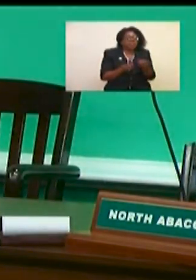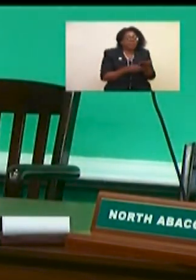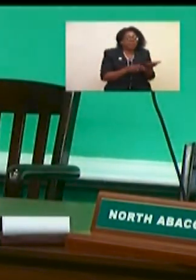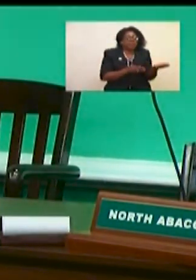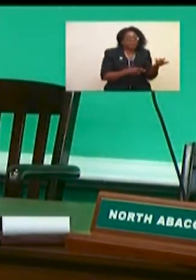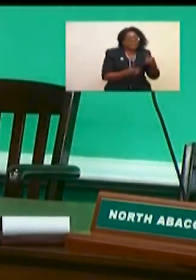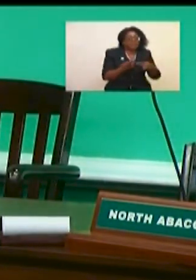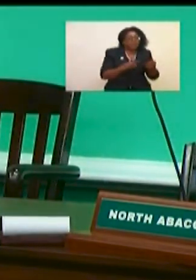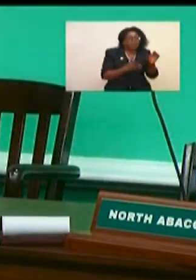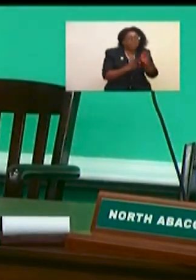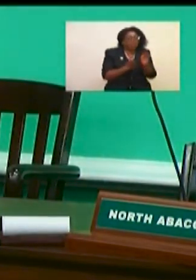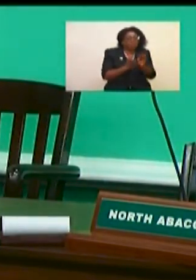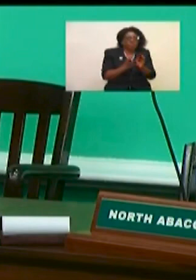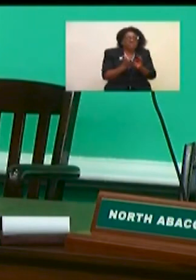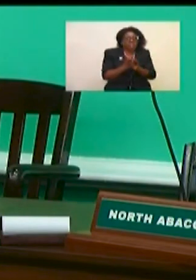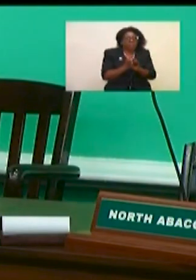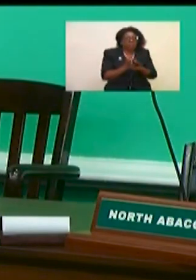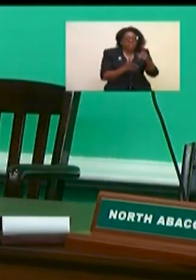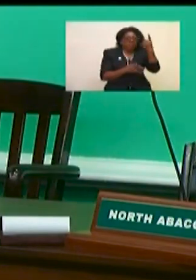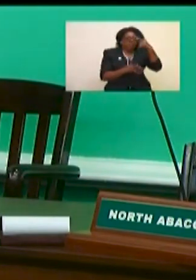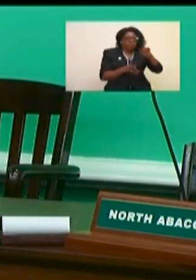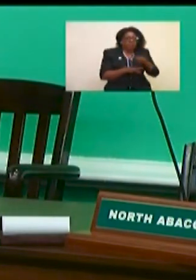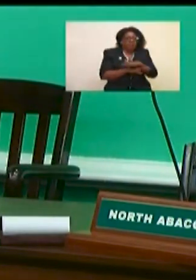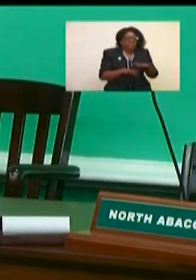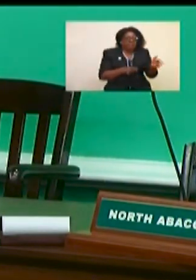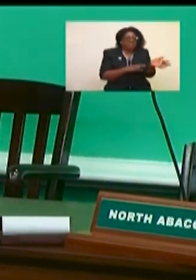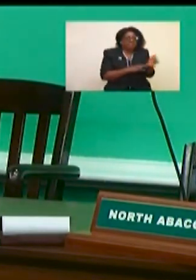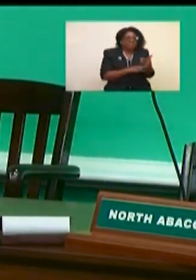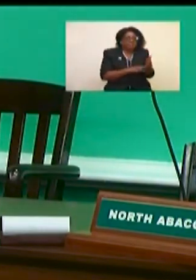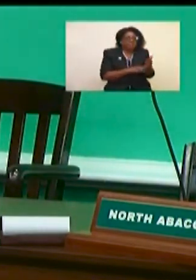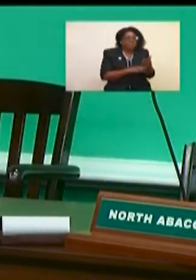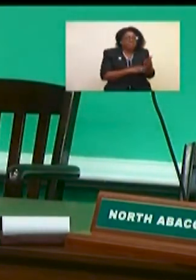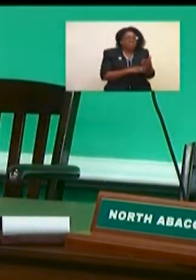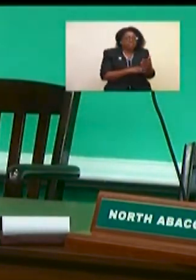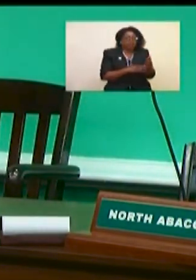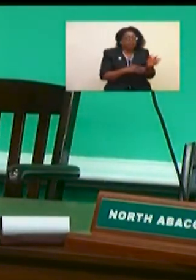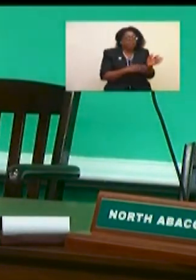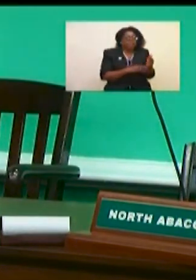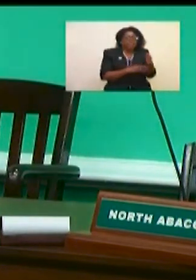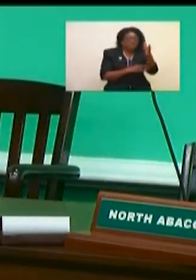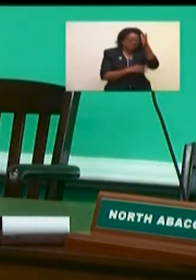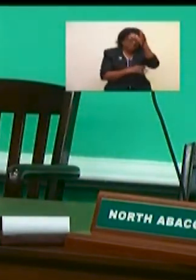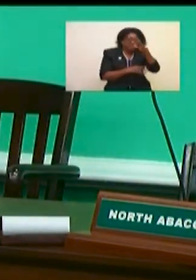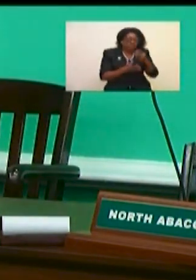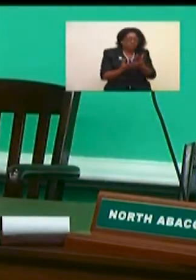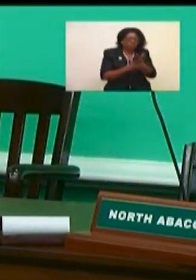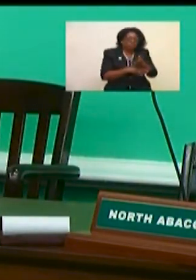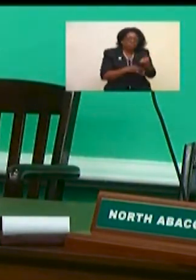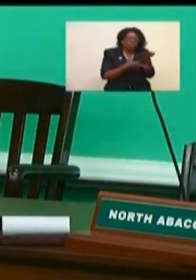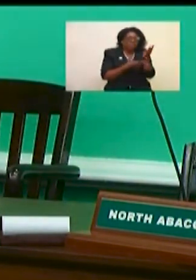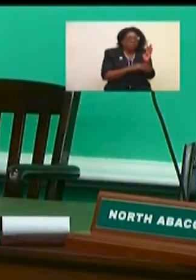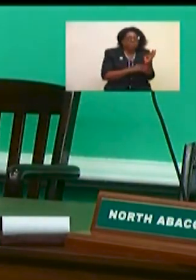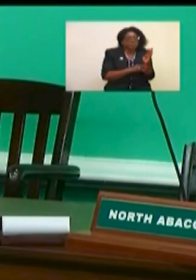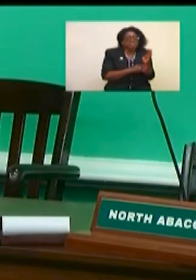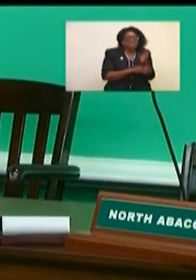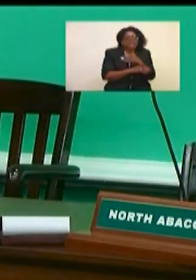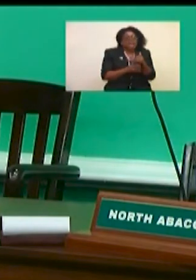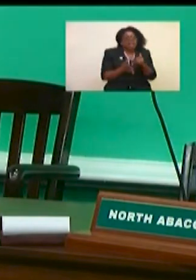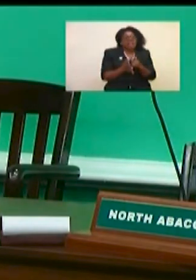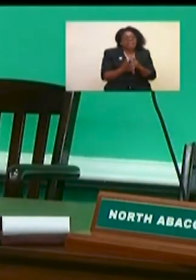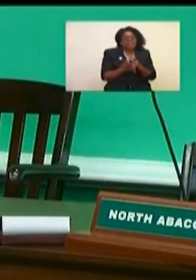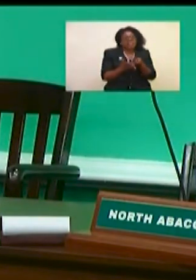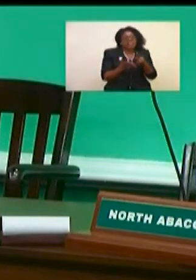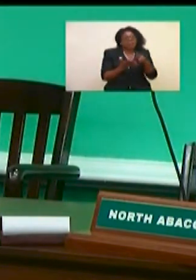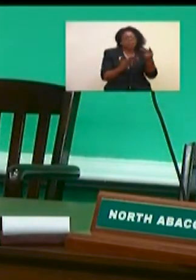with a curriculum for flat fishermen or fisher persons throughout the Commonwealth of the Bahamas. And it is a